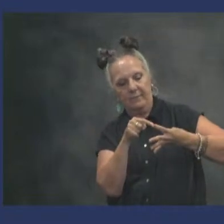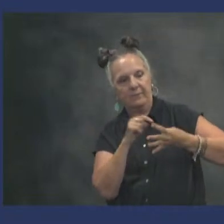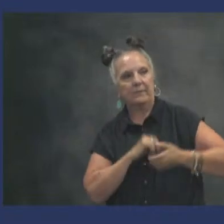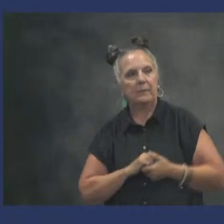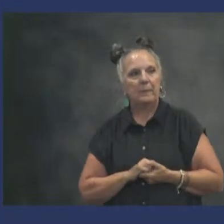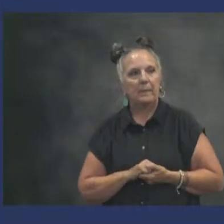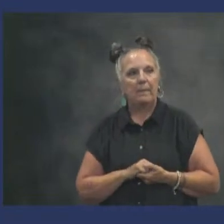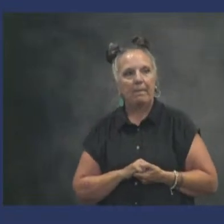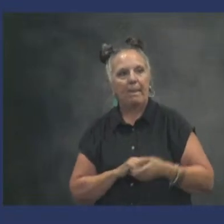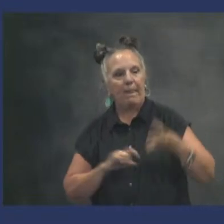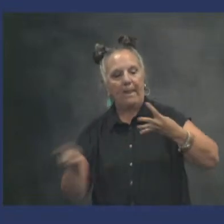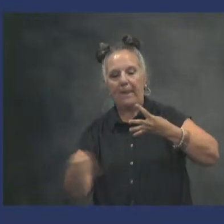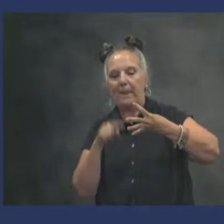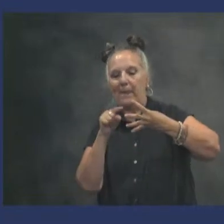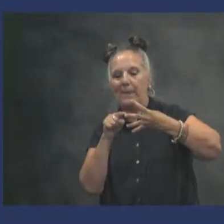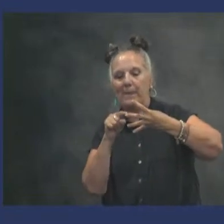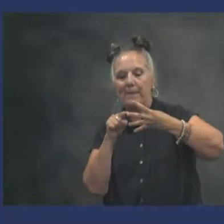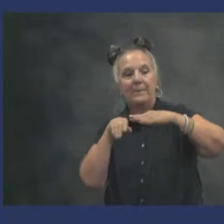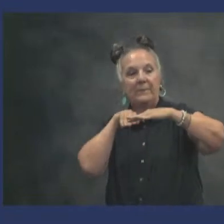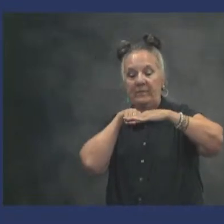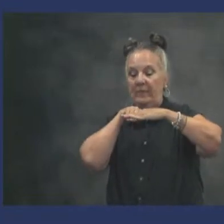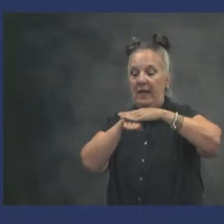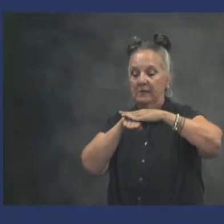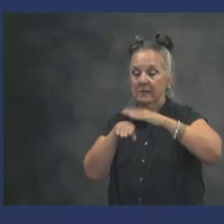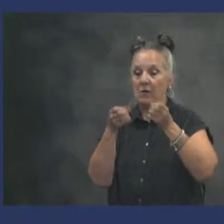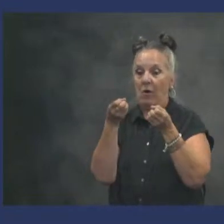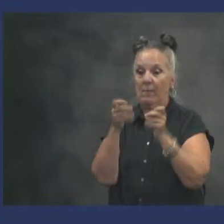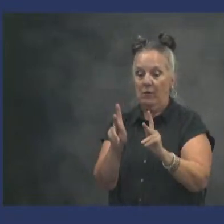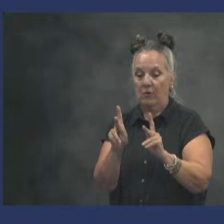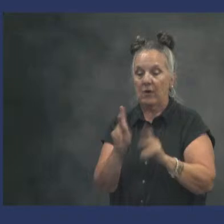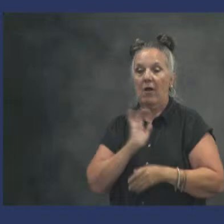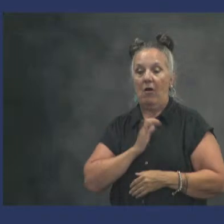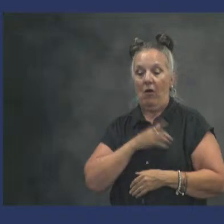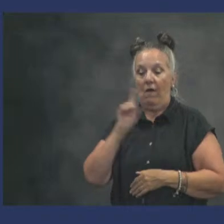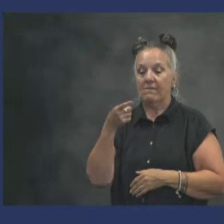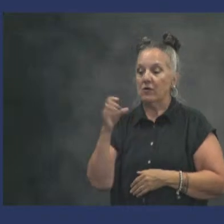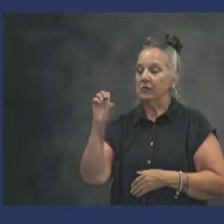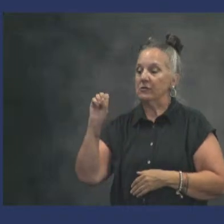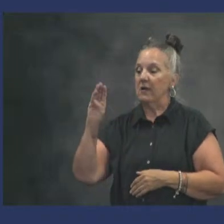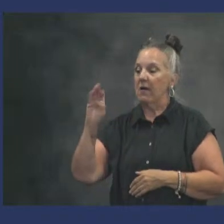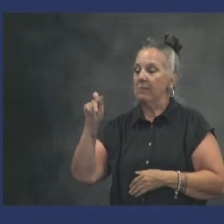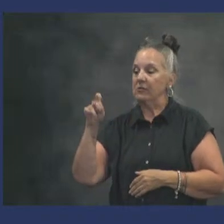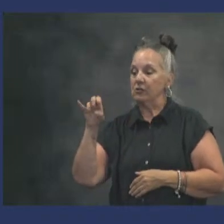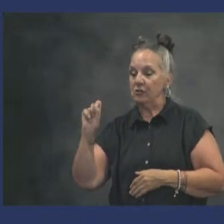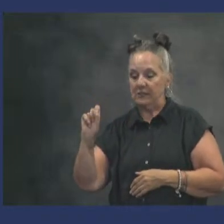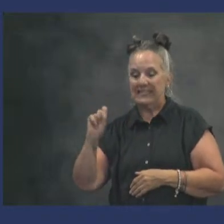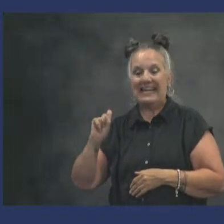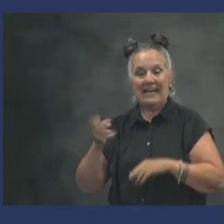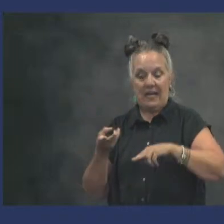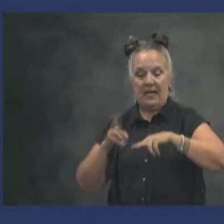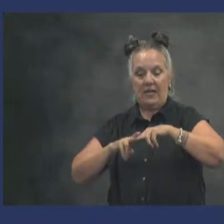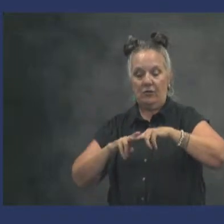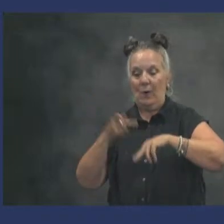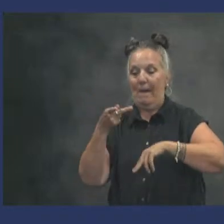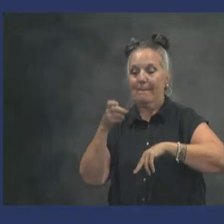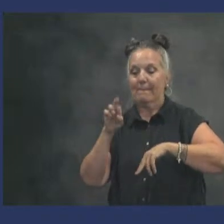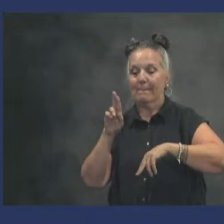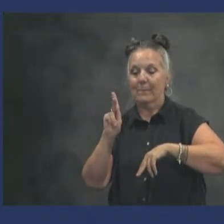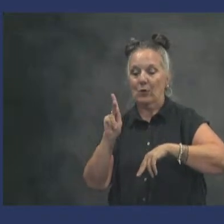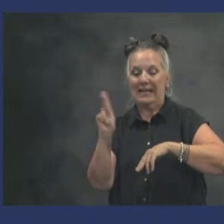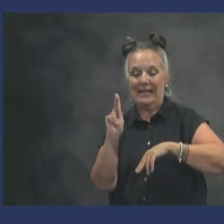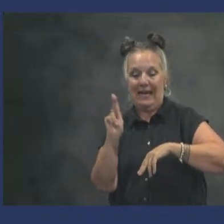In the priority area of access and opportunities, our first objective is to increase pre-K enrollment for 3-